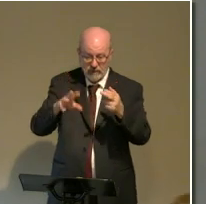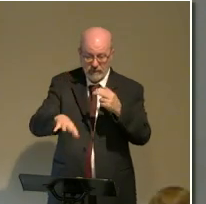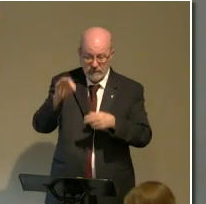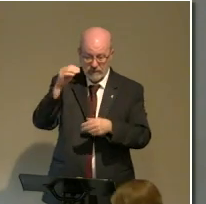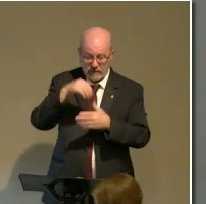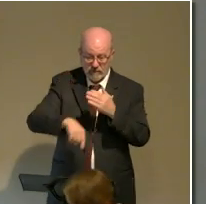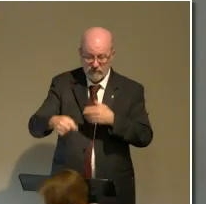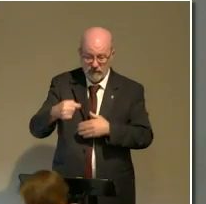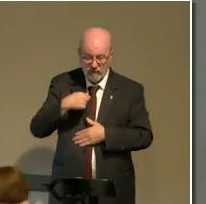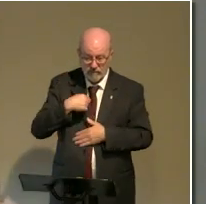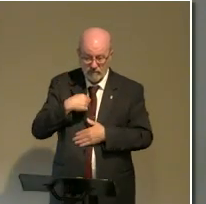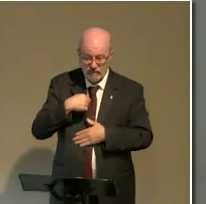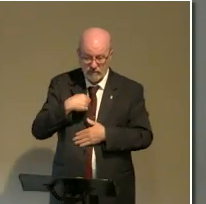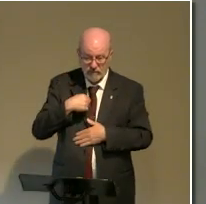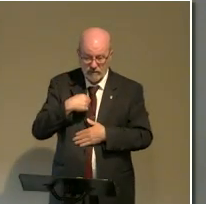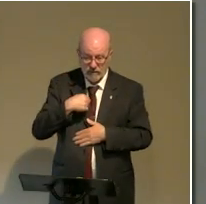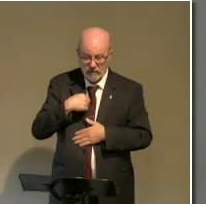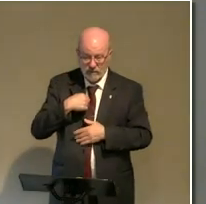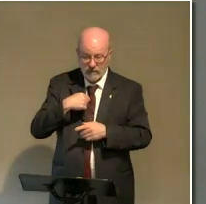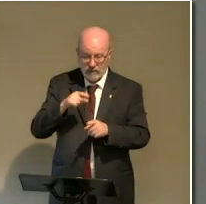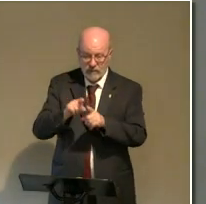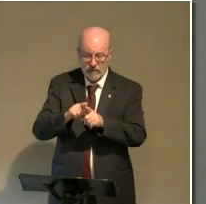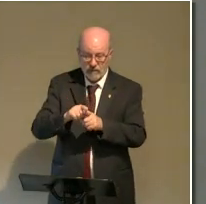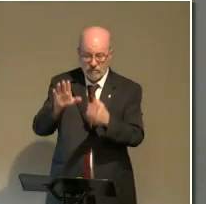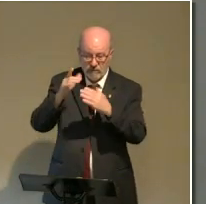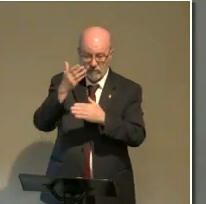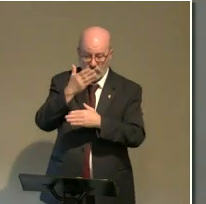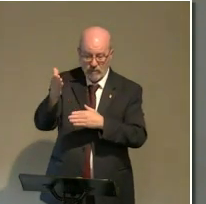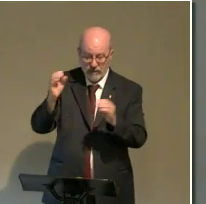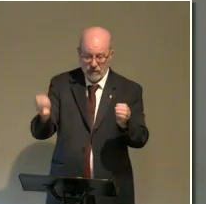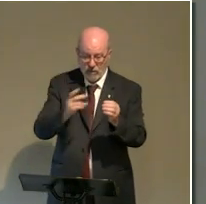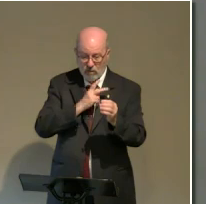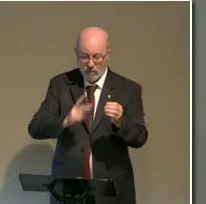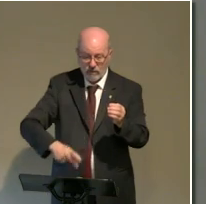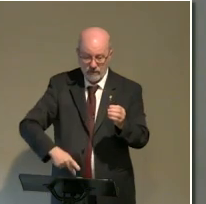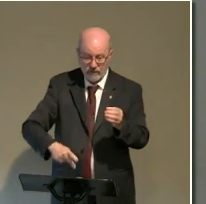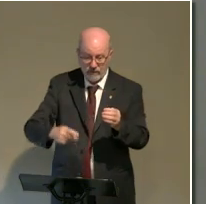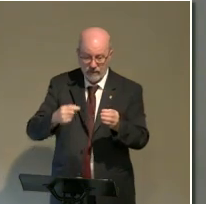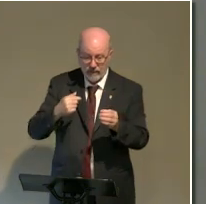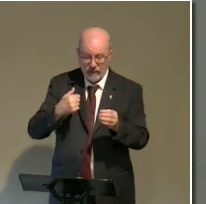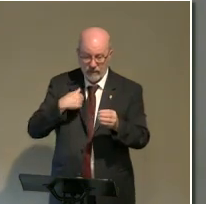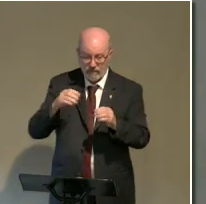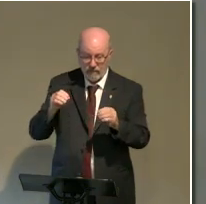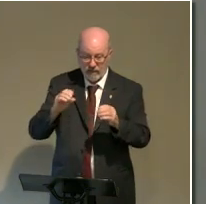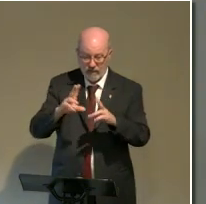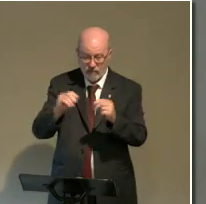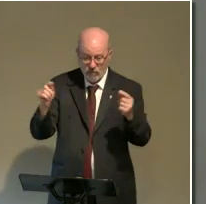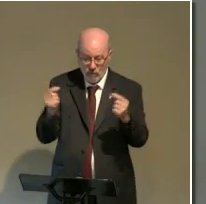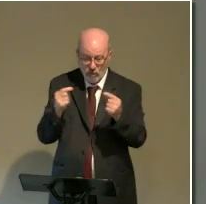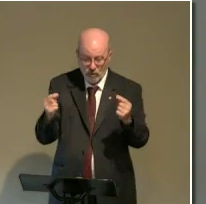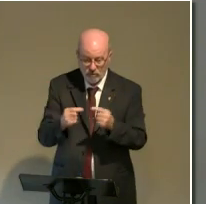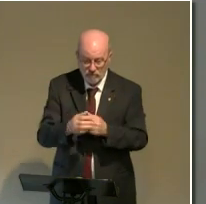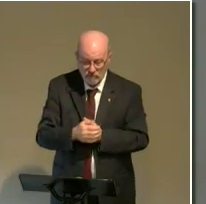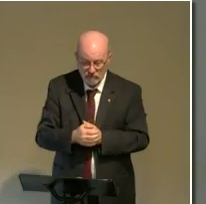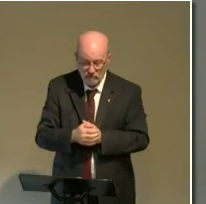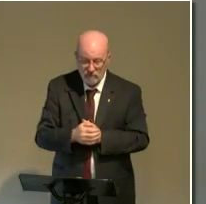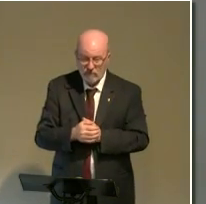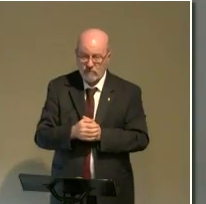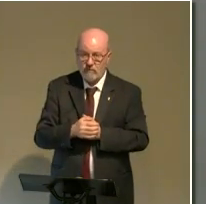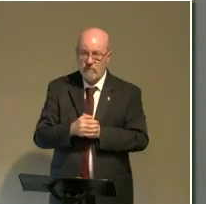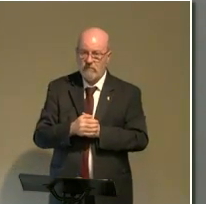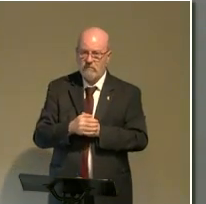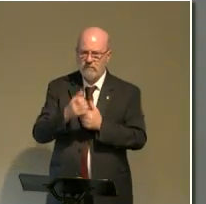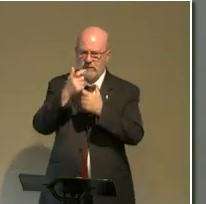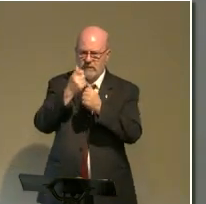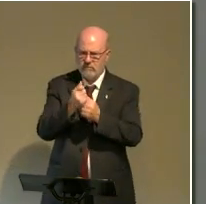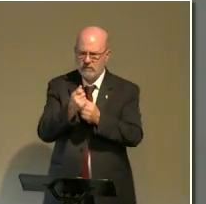him, innocency was found in me, and also before thee, O king, have I done no hurt. It's very